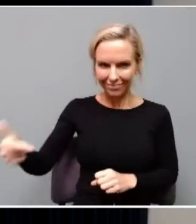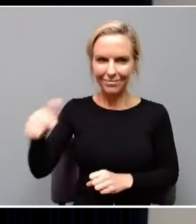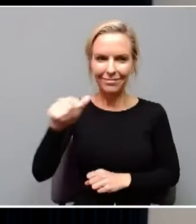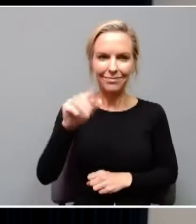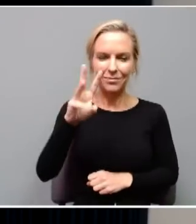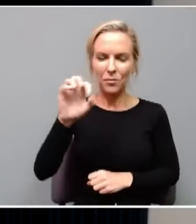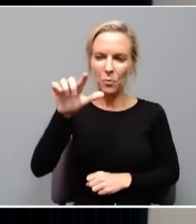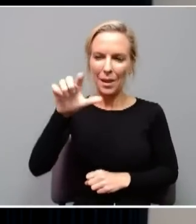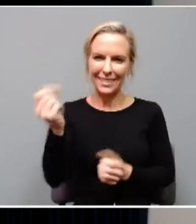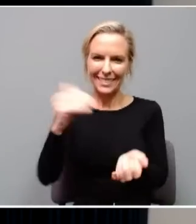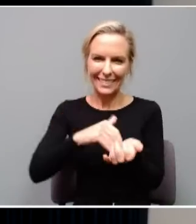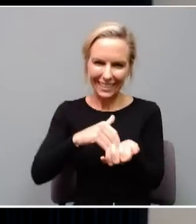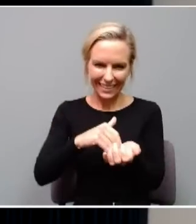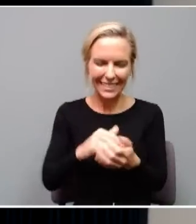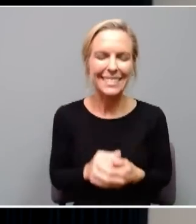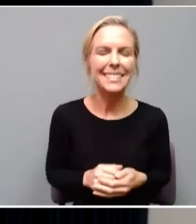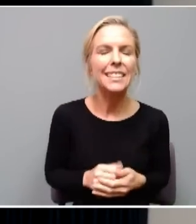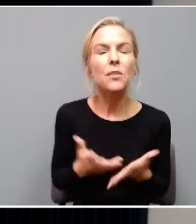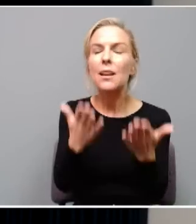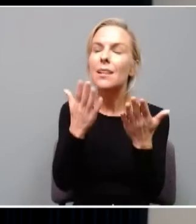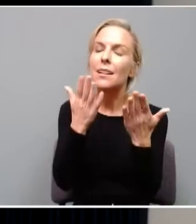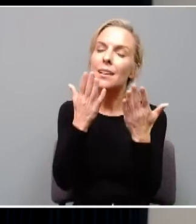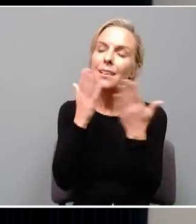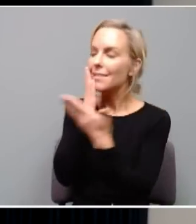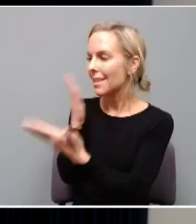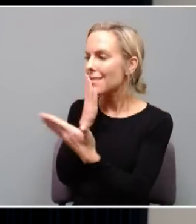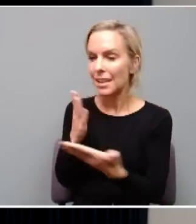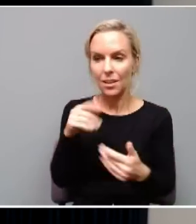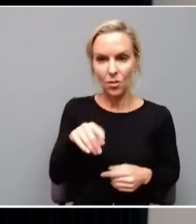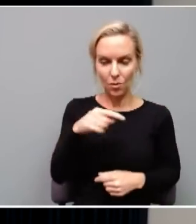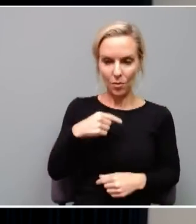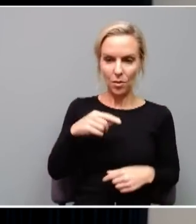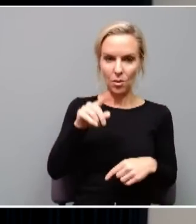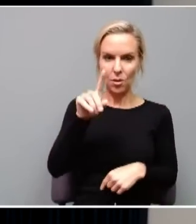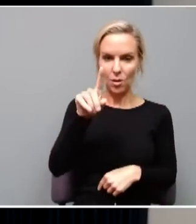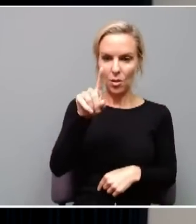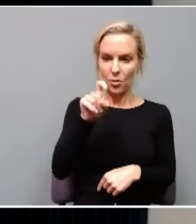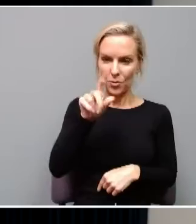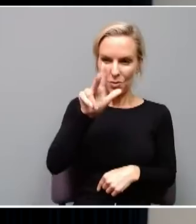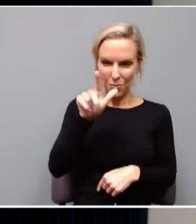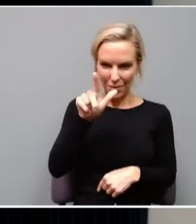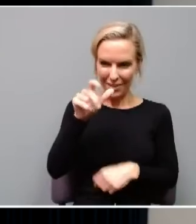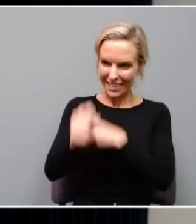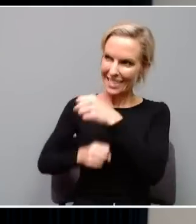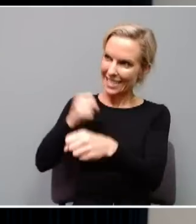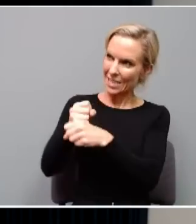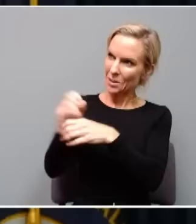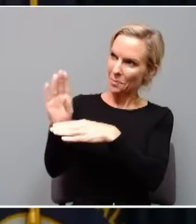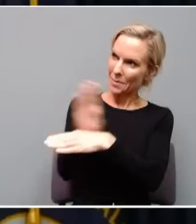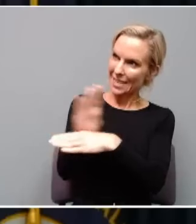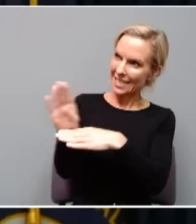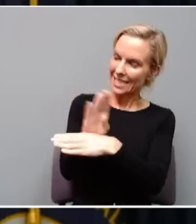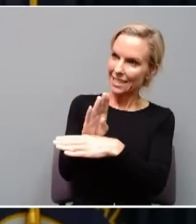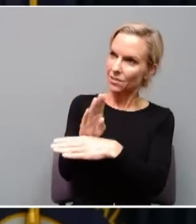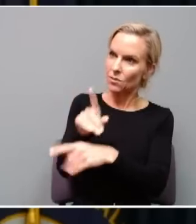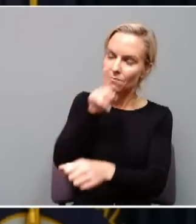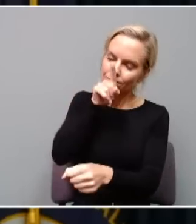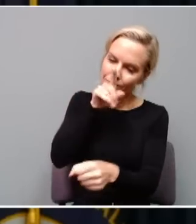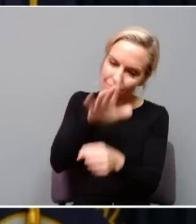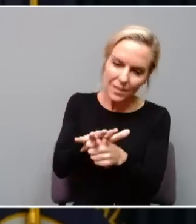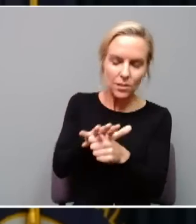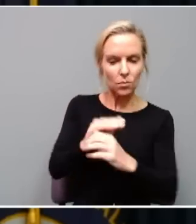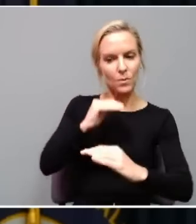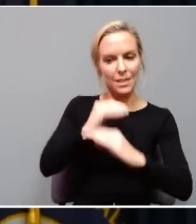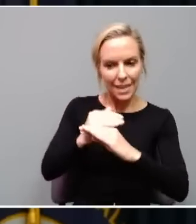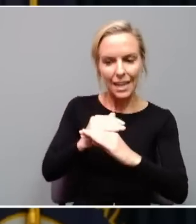Thank you, Lyman. So I just want to say, as a 123-year-old business that's dedicated to protecting workers in hazardous